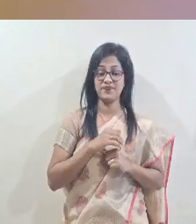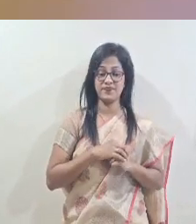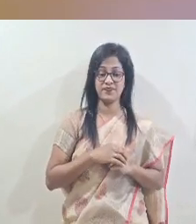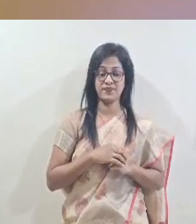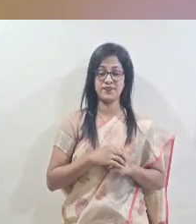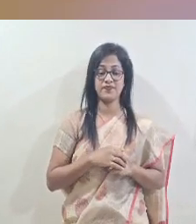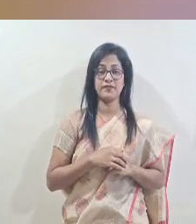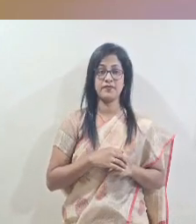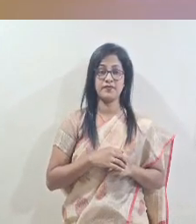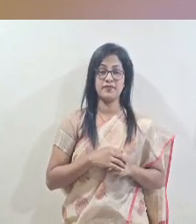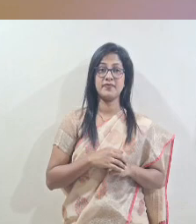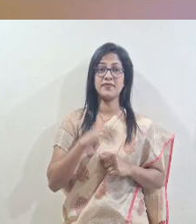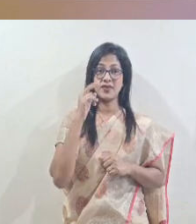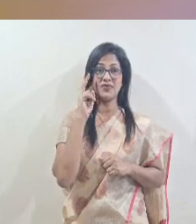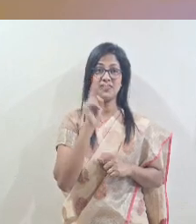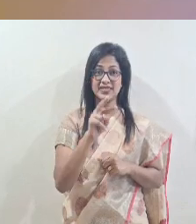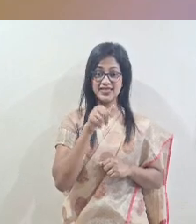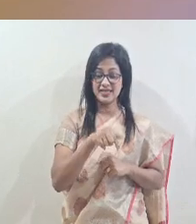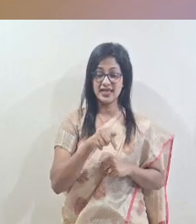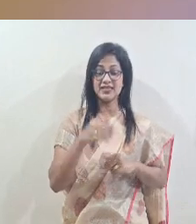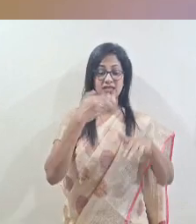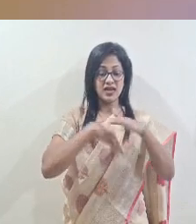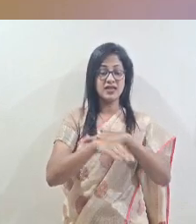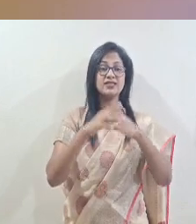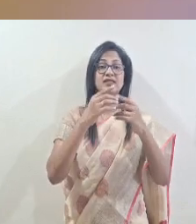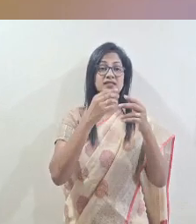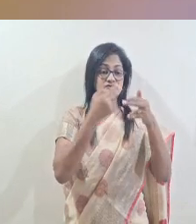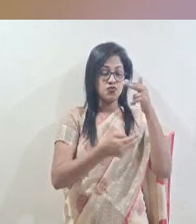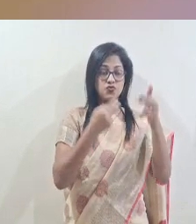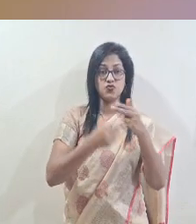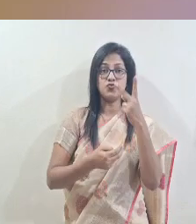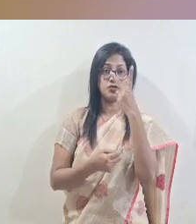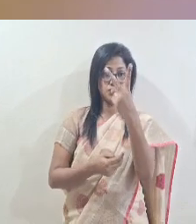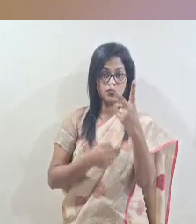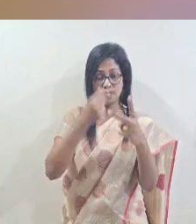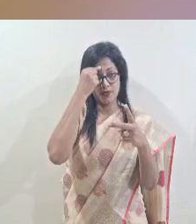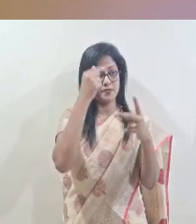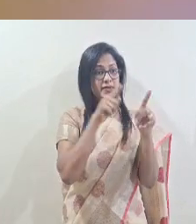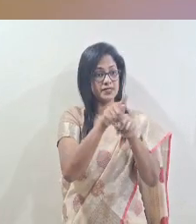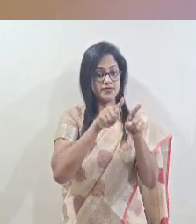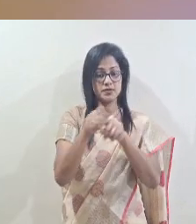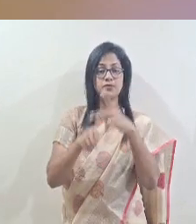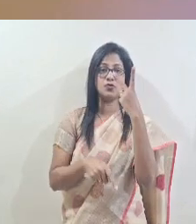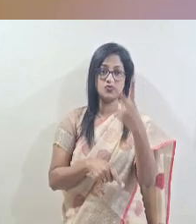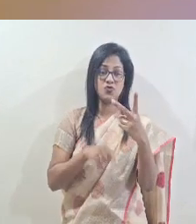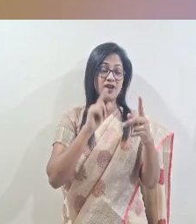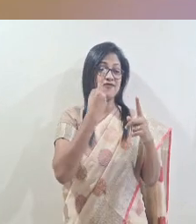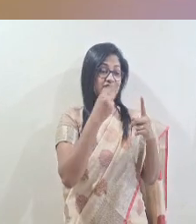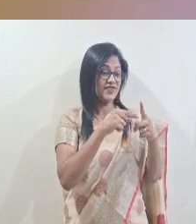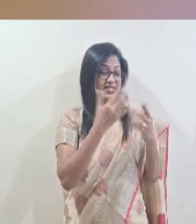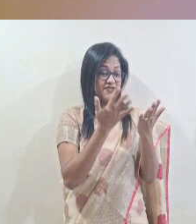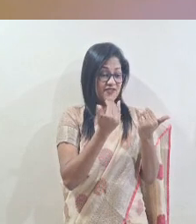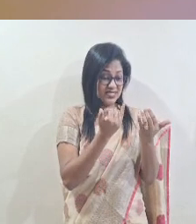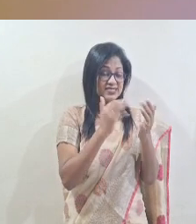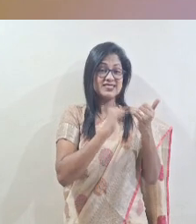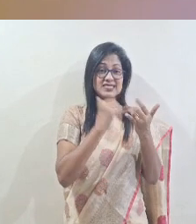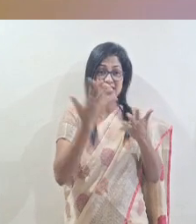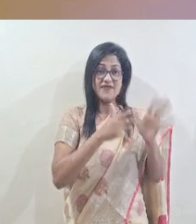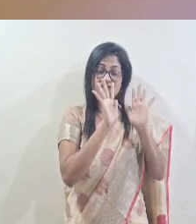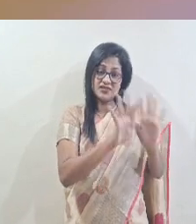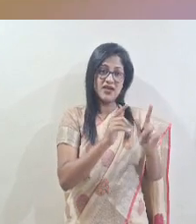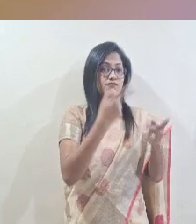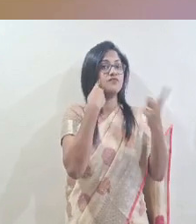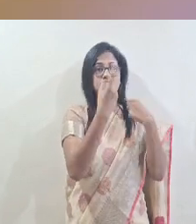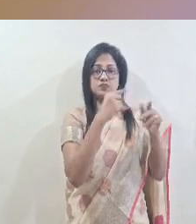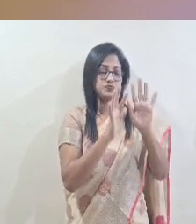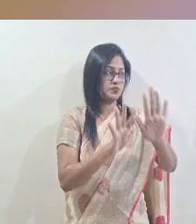these we considered 2 cases. First, we did not consider the existing facilities because